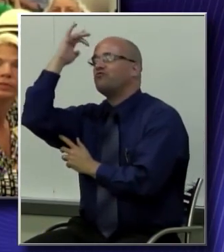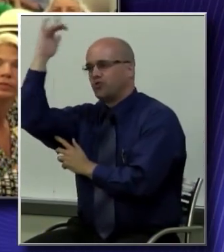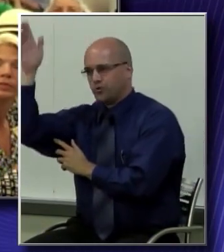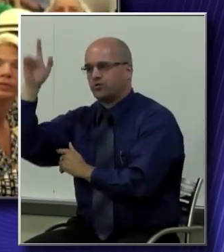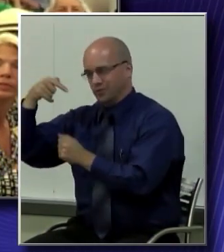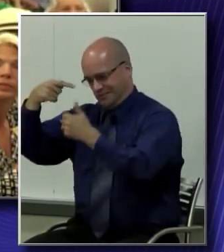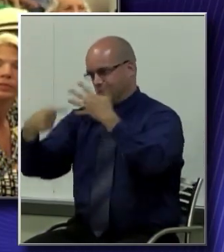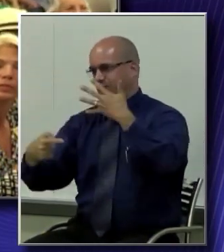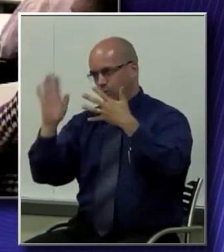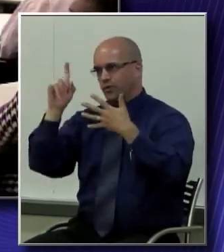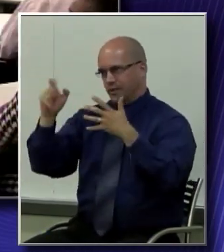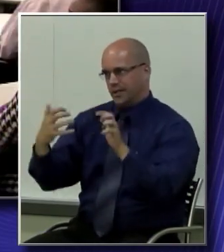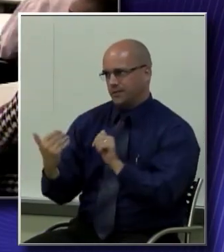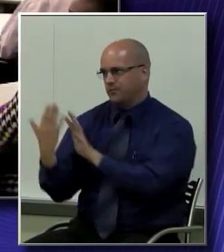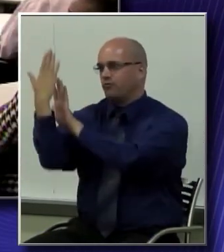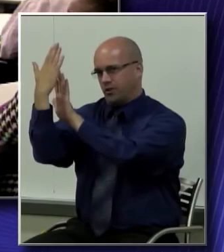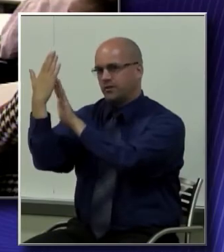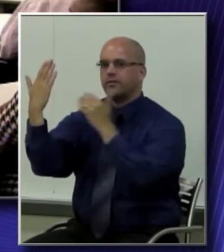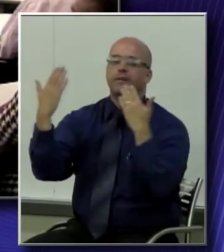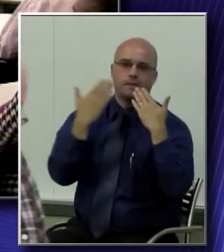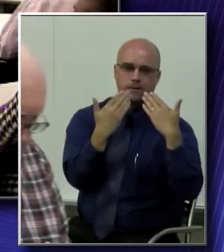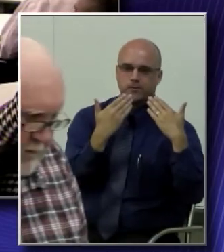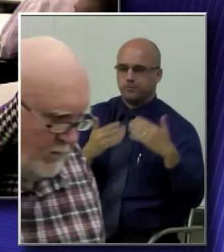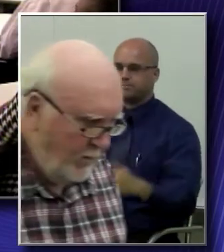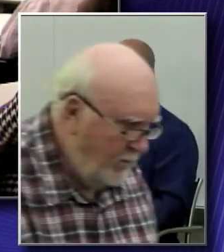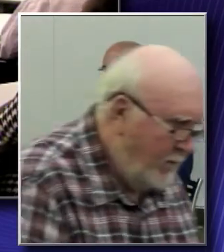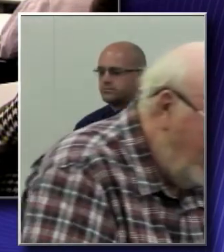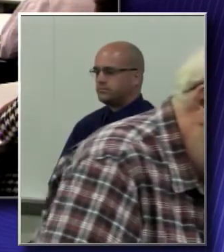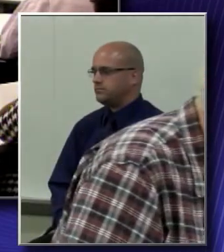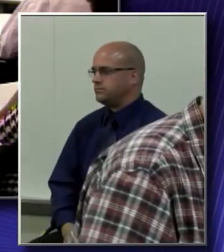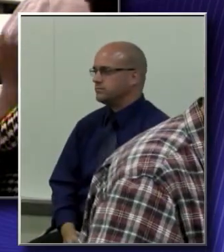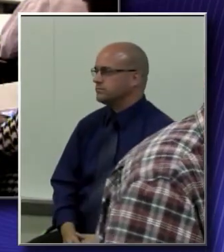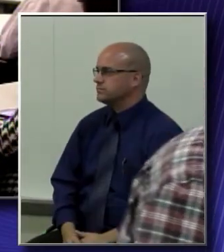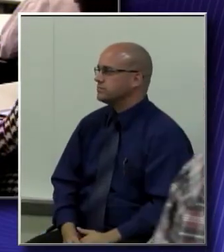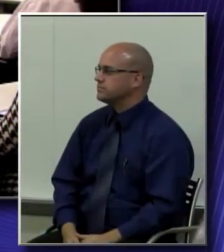you. Thank you.